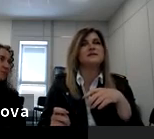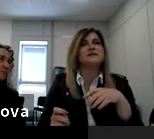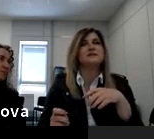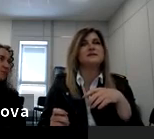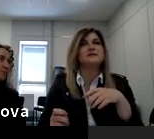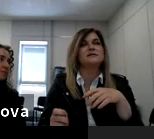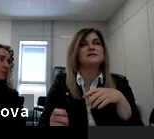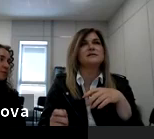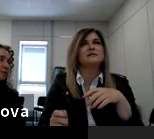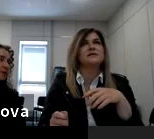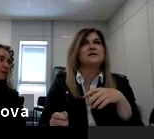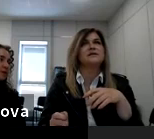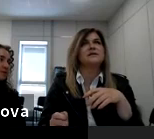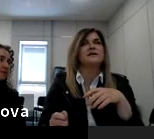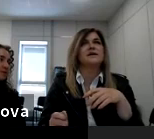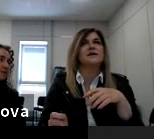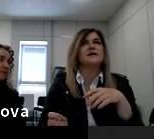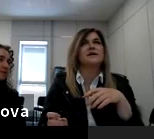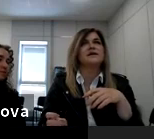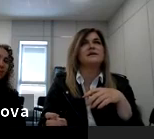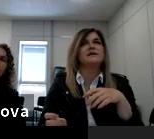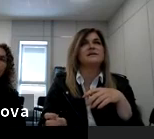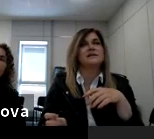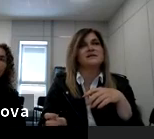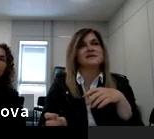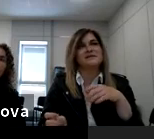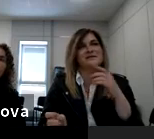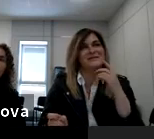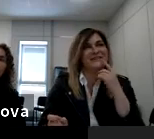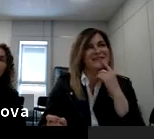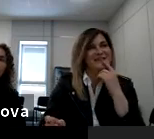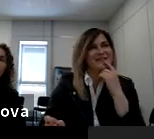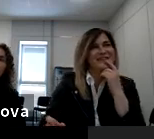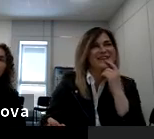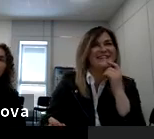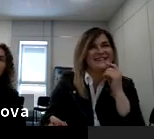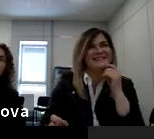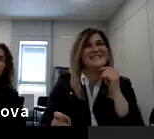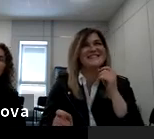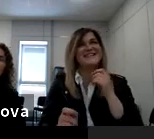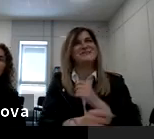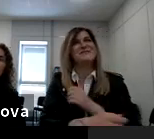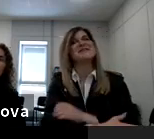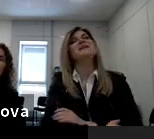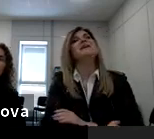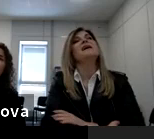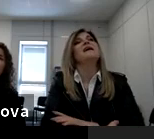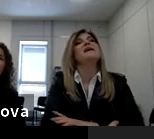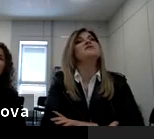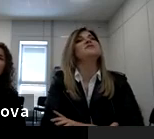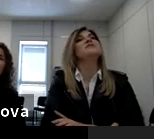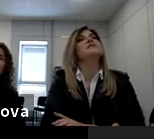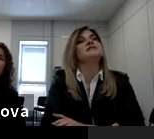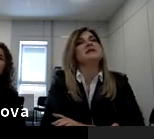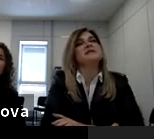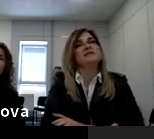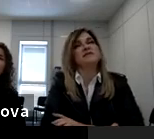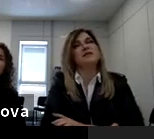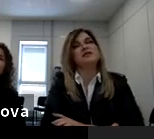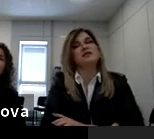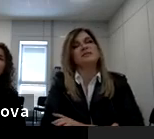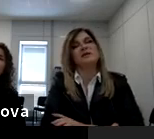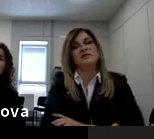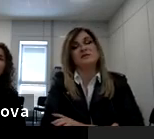Yes, comes with the stainless steel. Yes. Yes. Yes, I'm sure. Actually, the